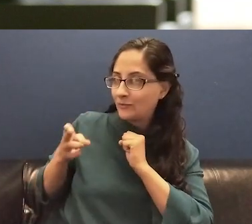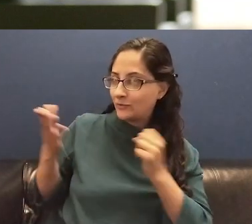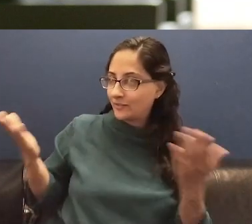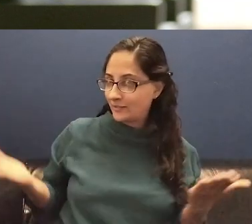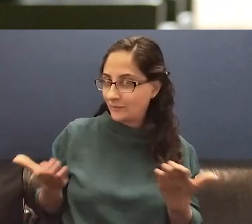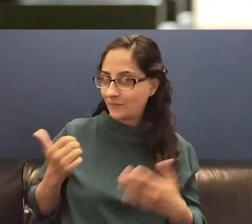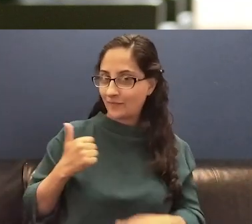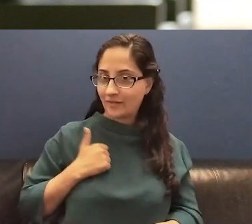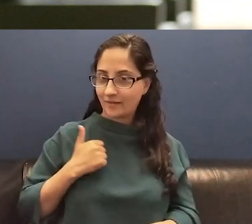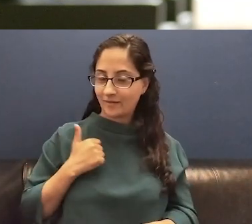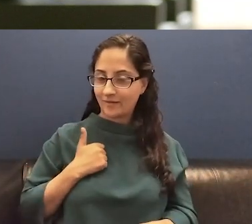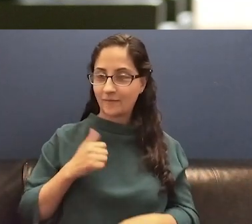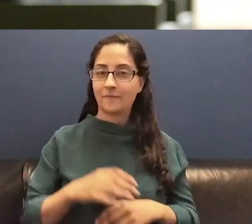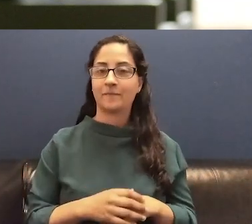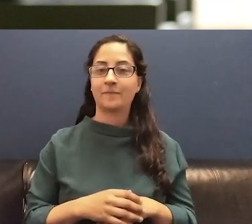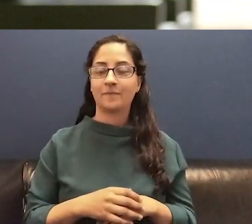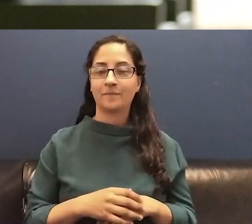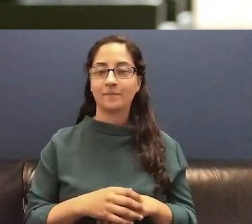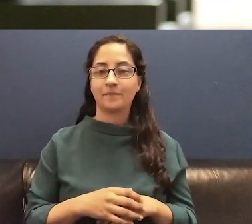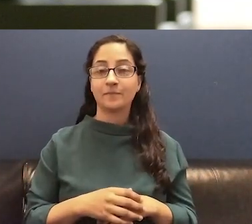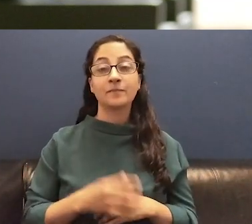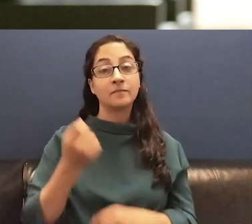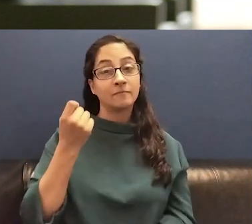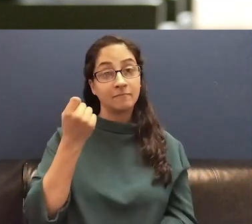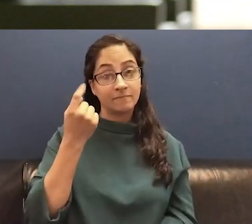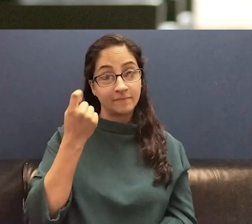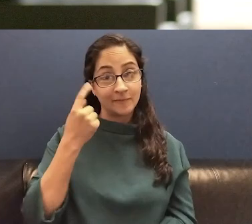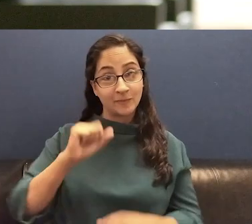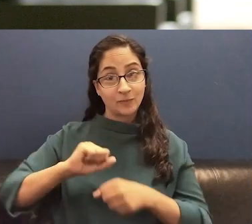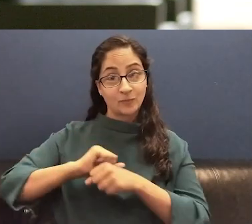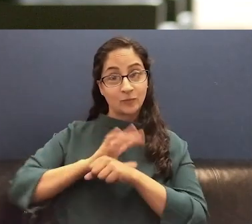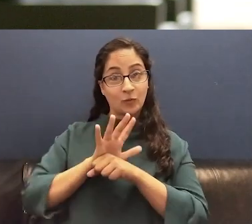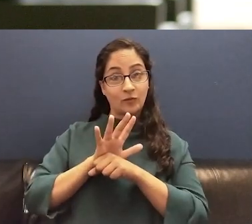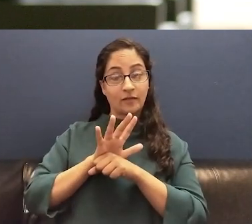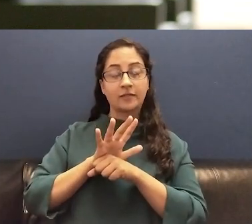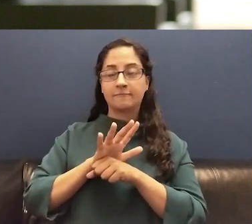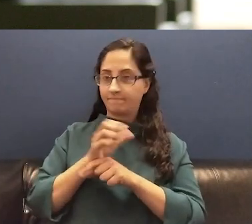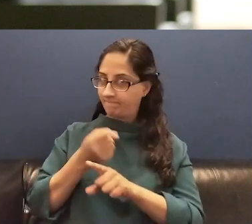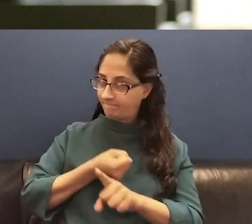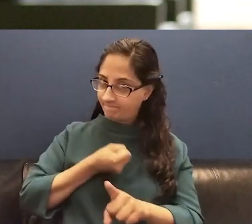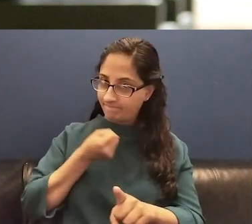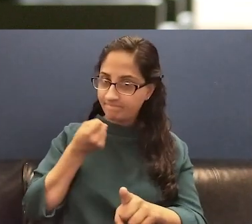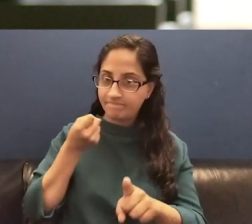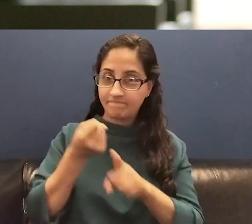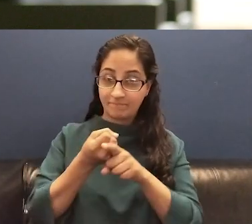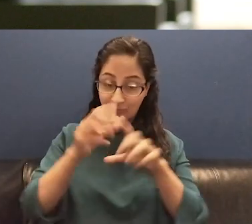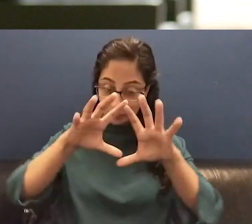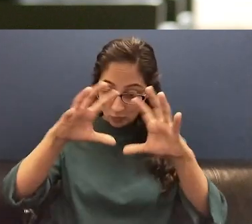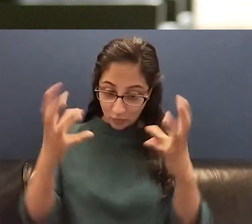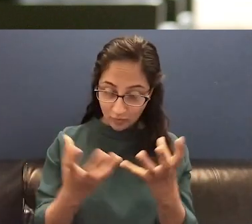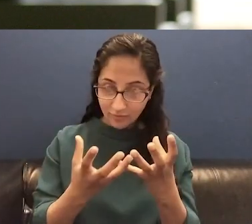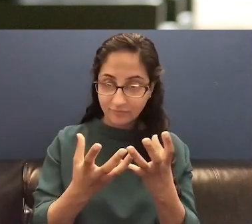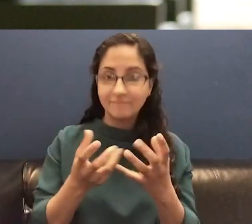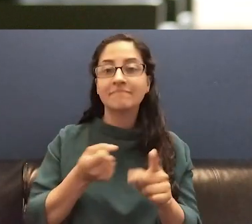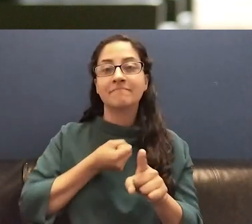a few convulsions over the last couple of years because of COVID. And so this year,